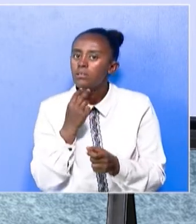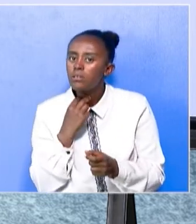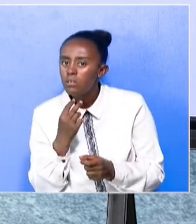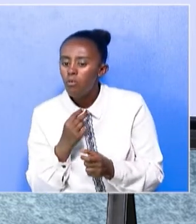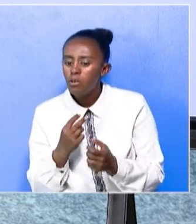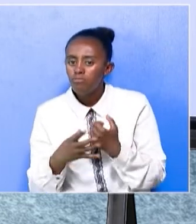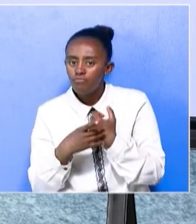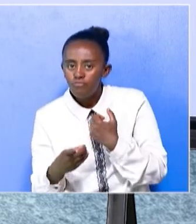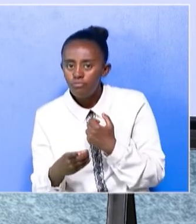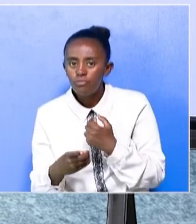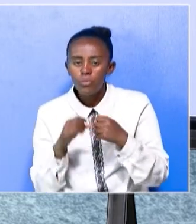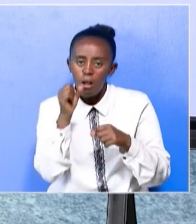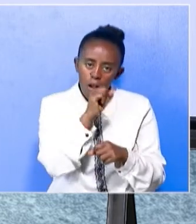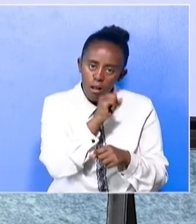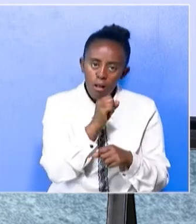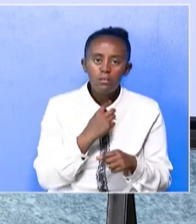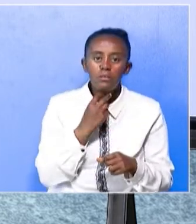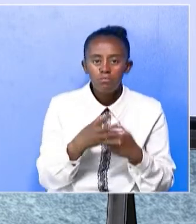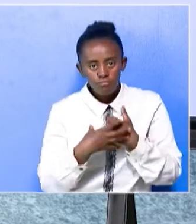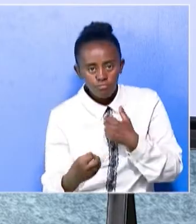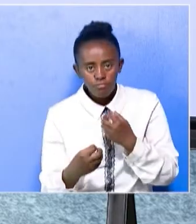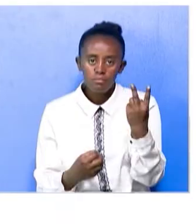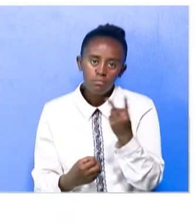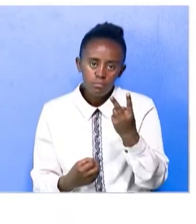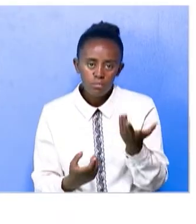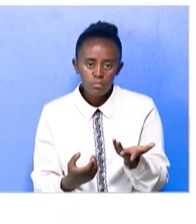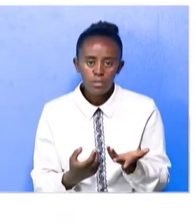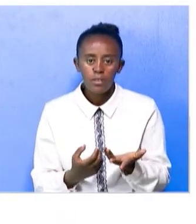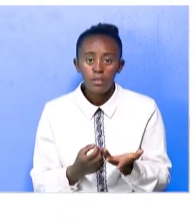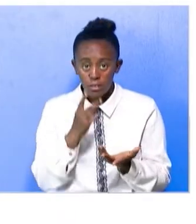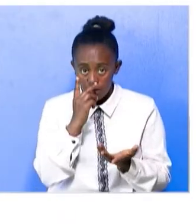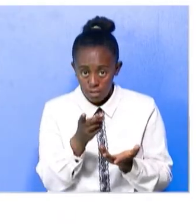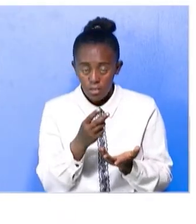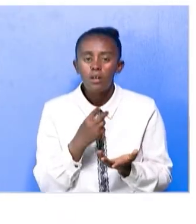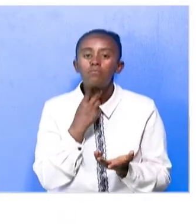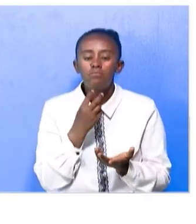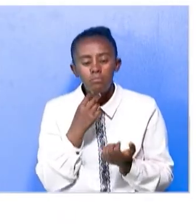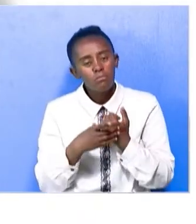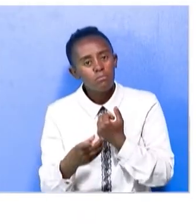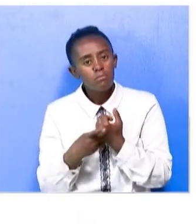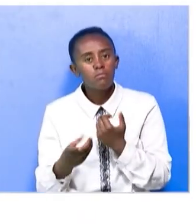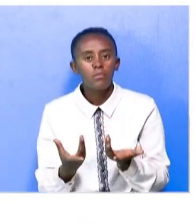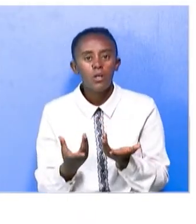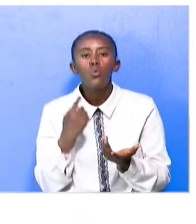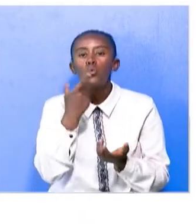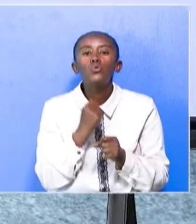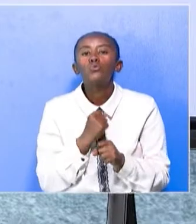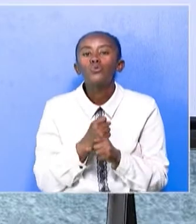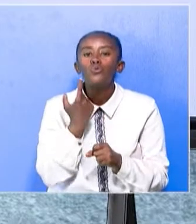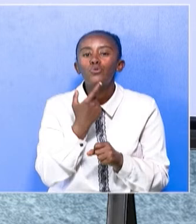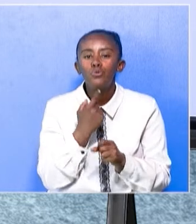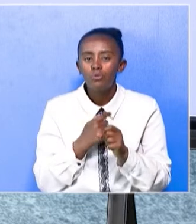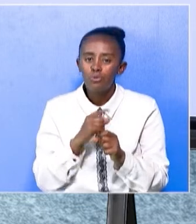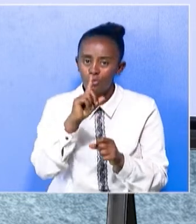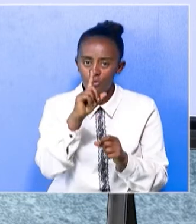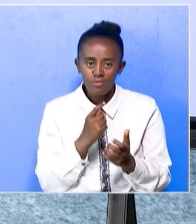her voice rather than writing in such a way, it's better to write like this. See, recording. Who's doing that? This person,